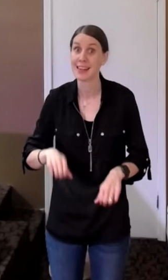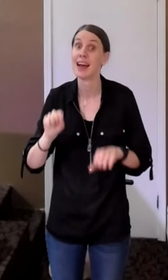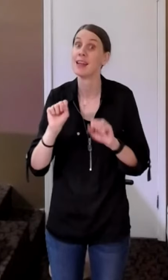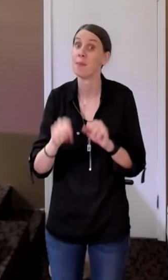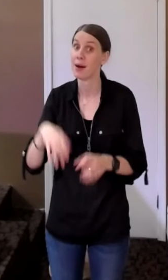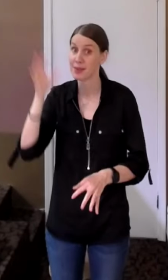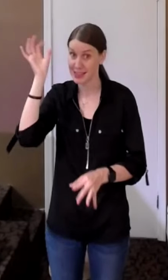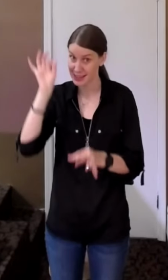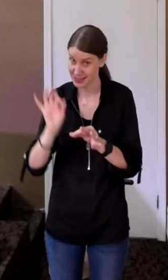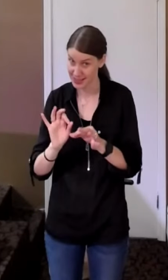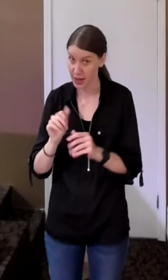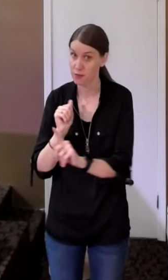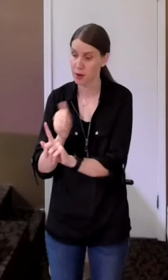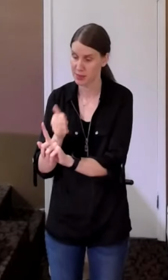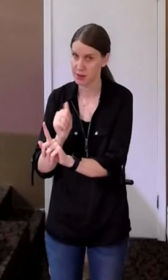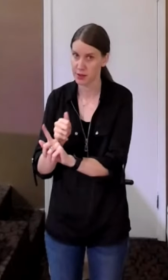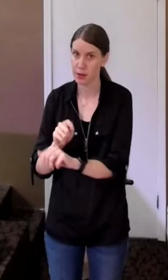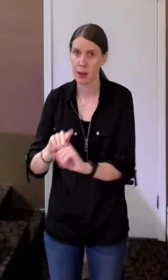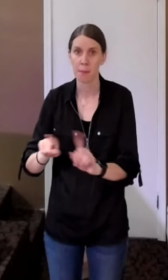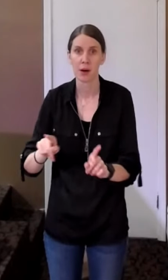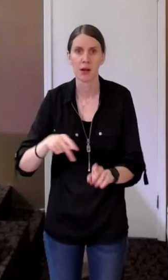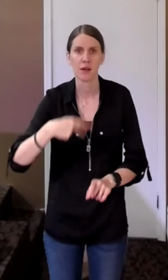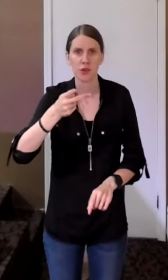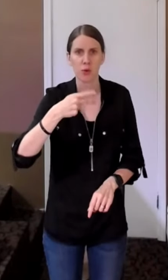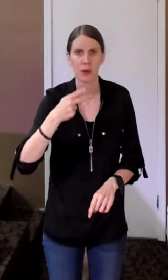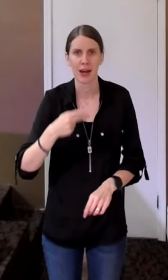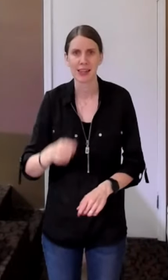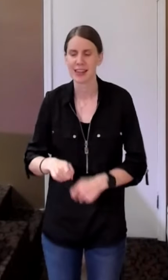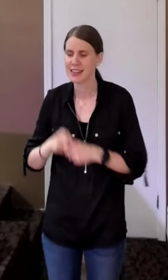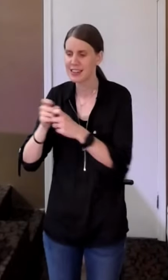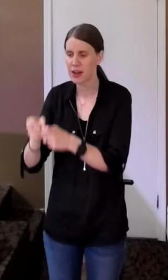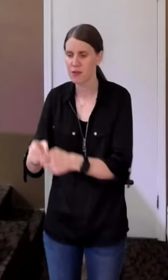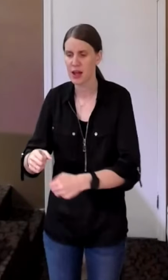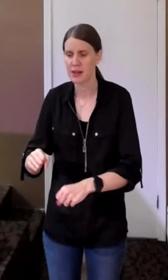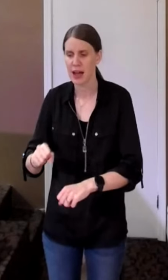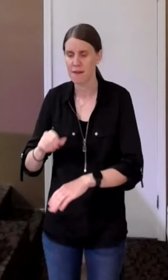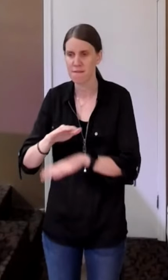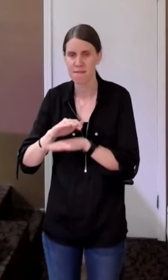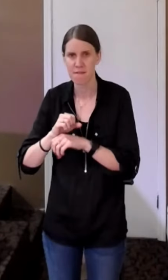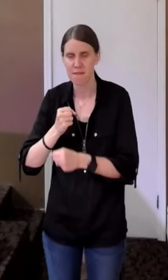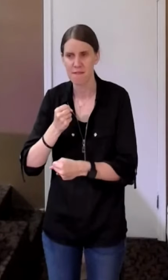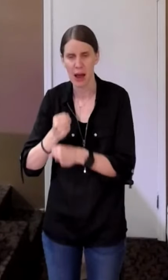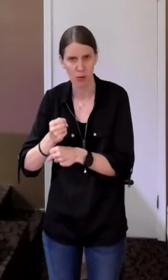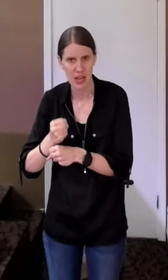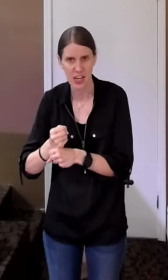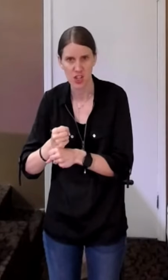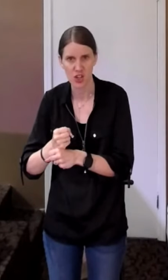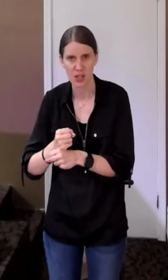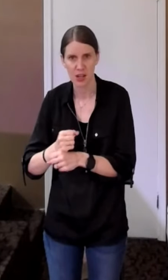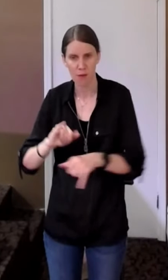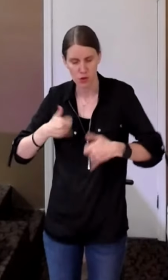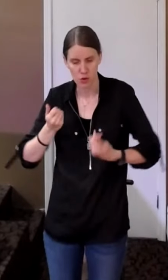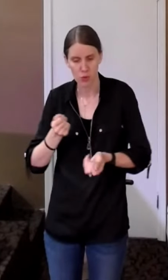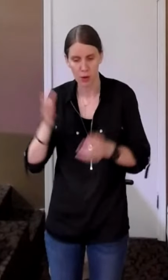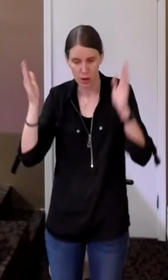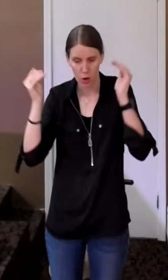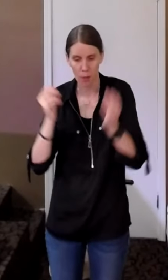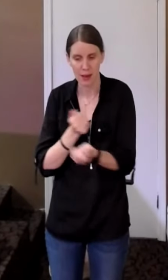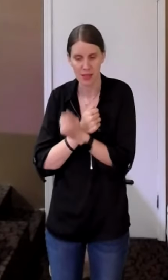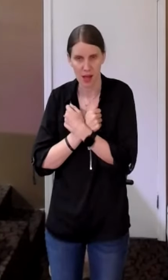for themselves. But if we can give them a foundation of hope and joy and love and mercy and all of those